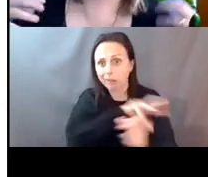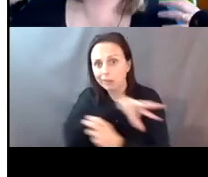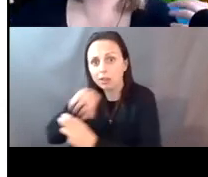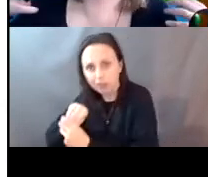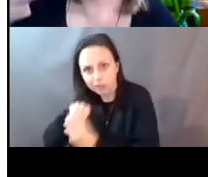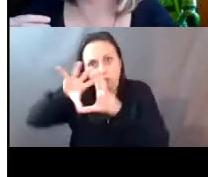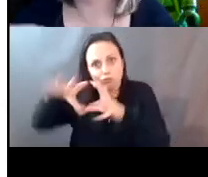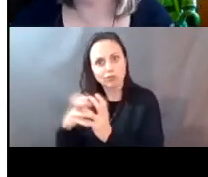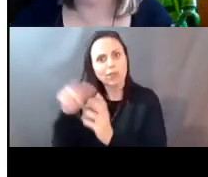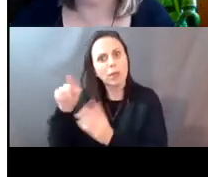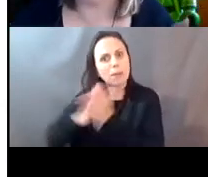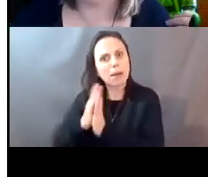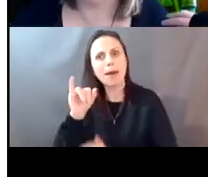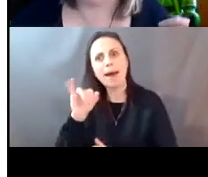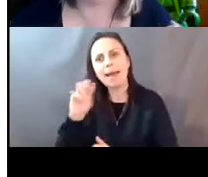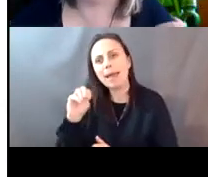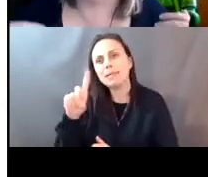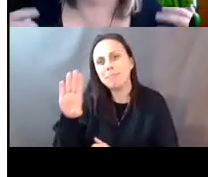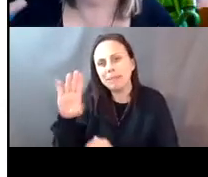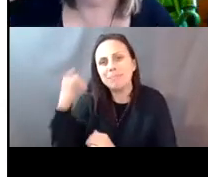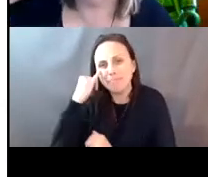be the IMDb for